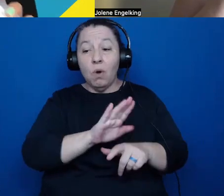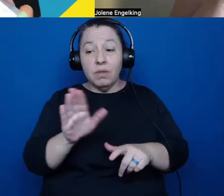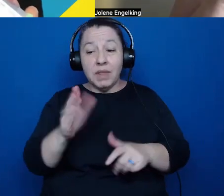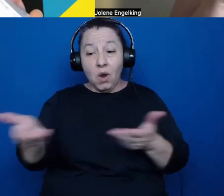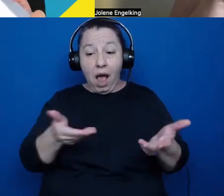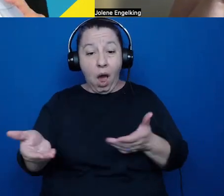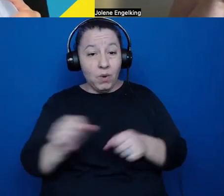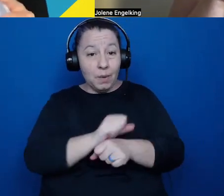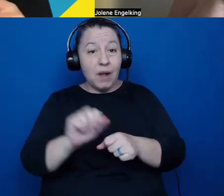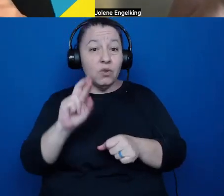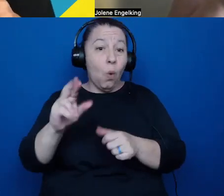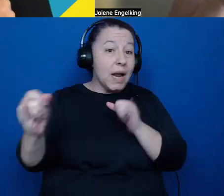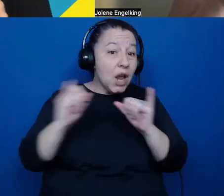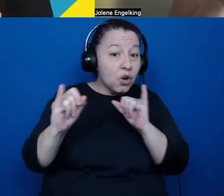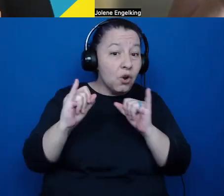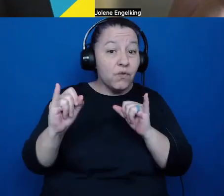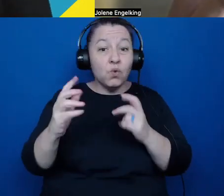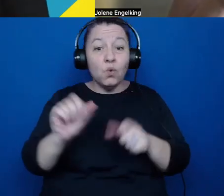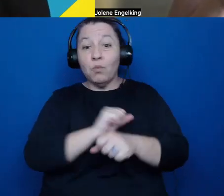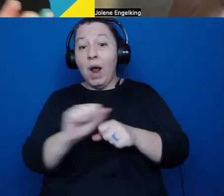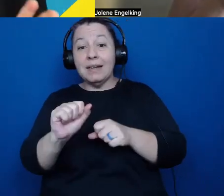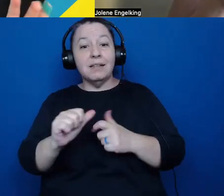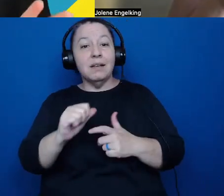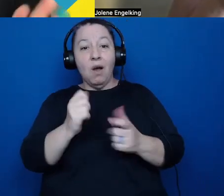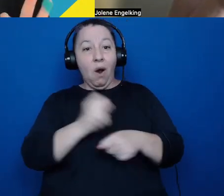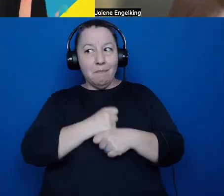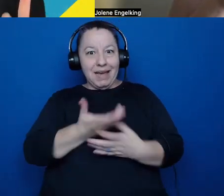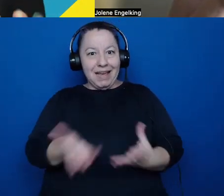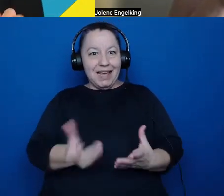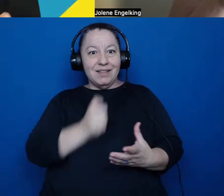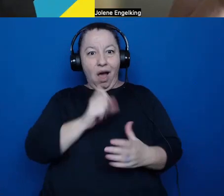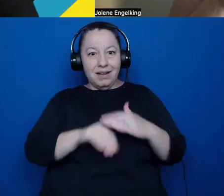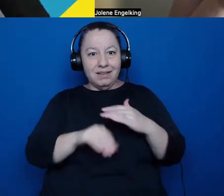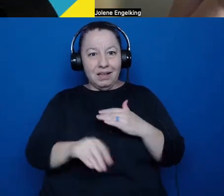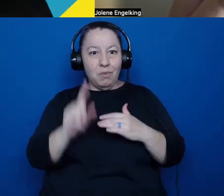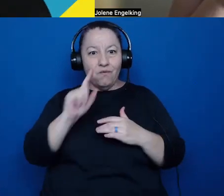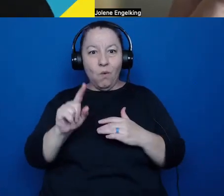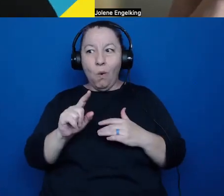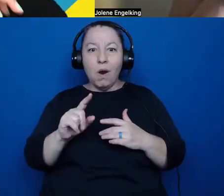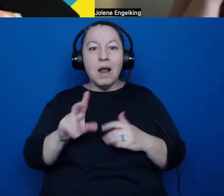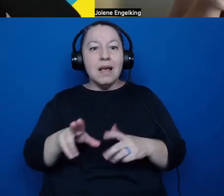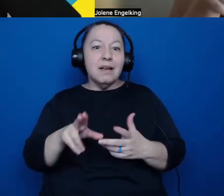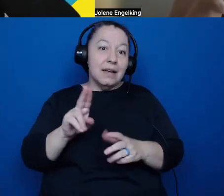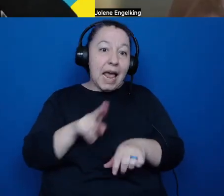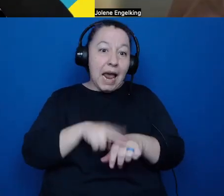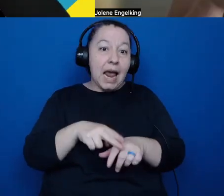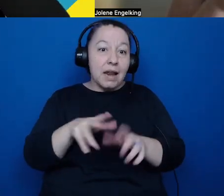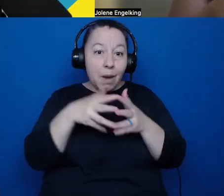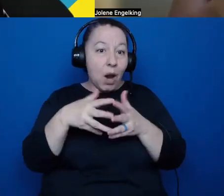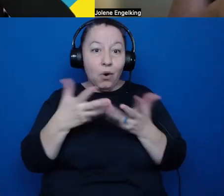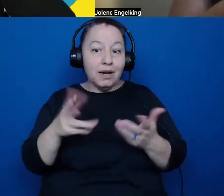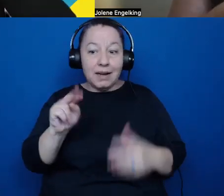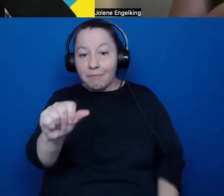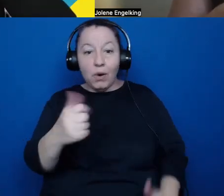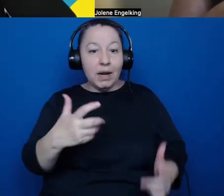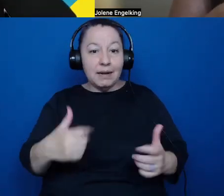interview practices, are making things where they're not accessible to native advocates to be able to get a foothold